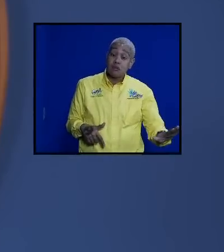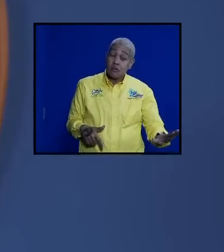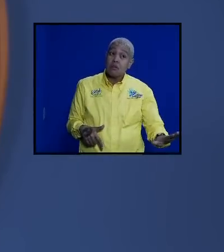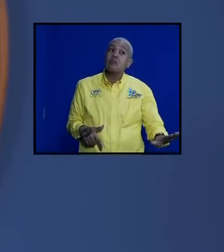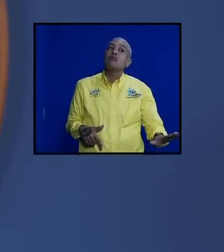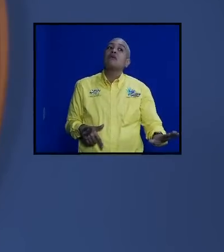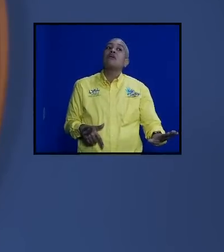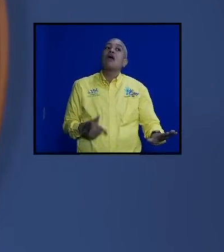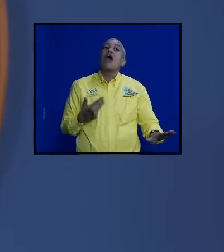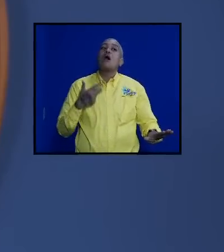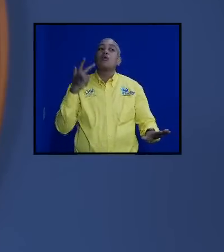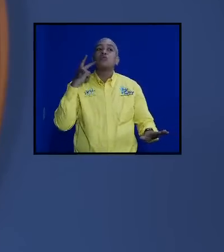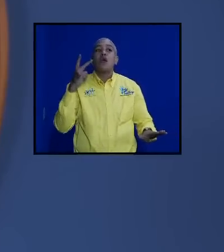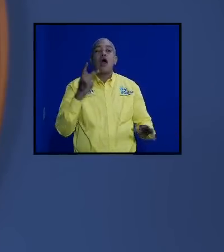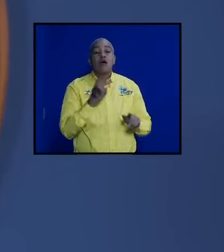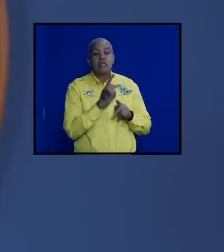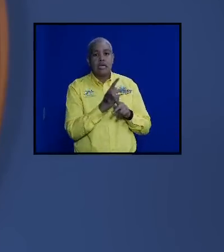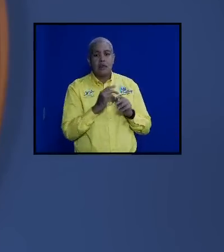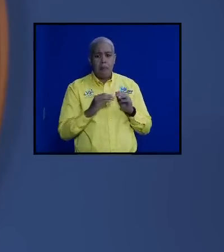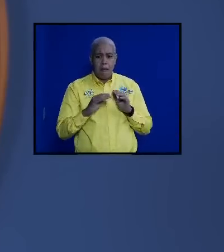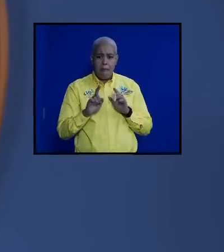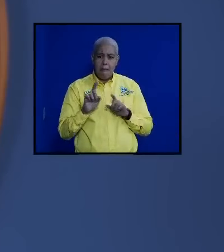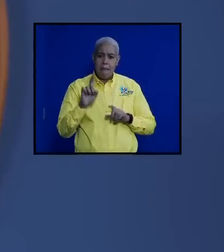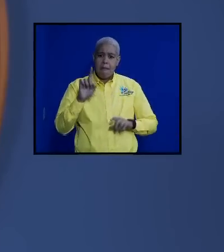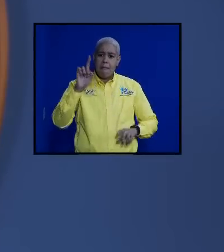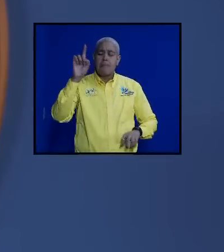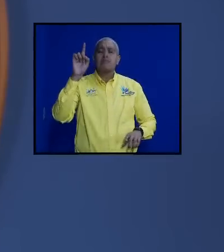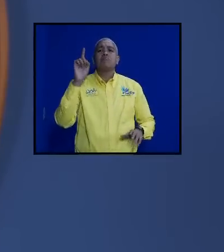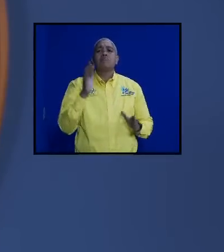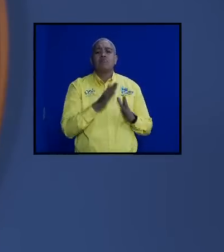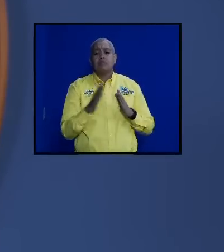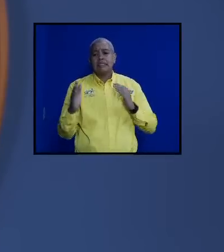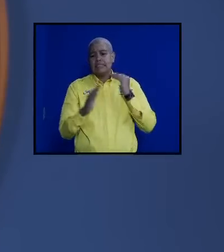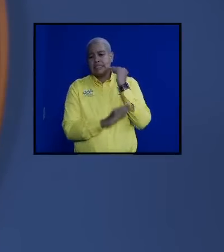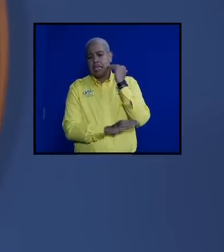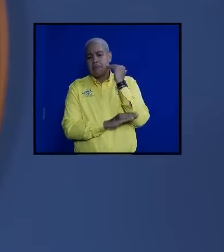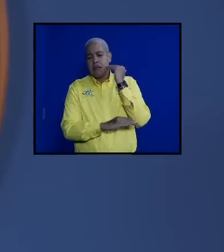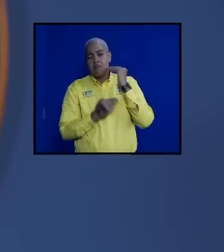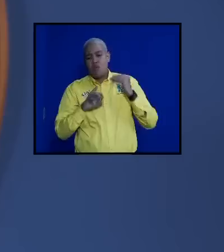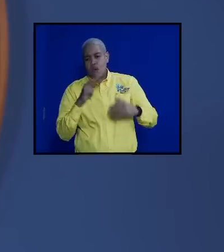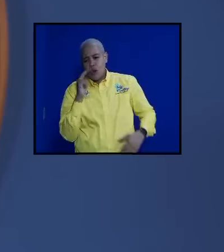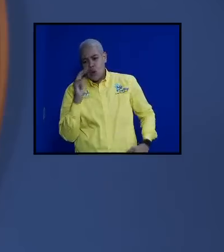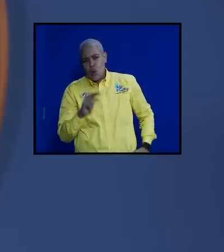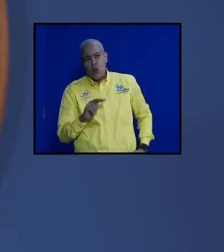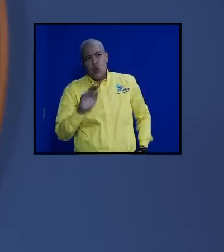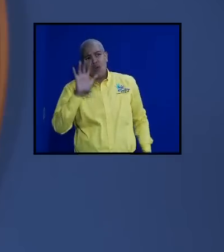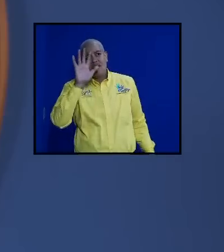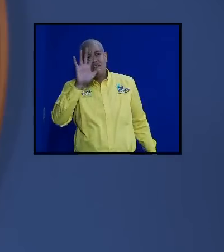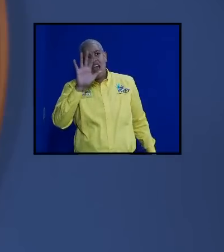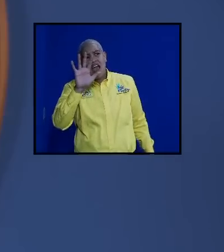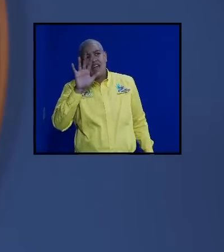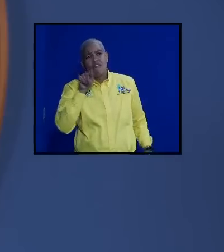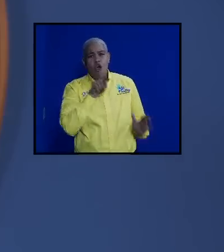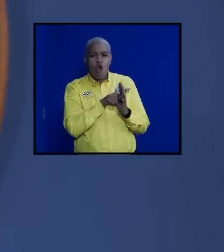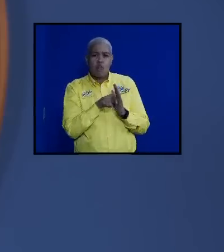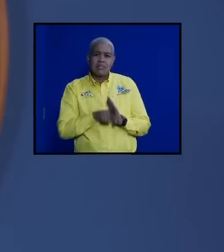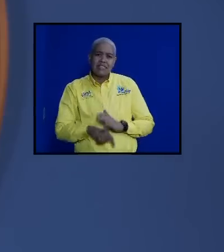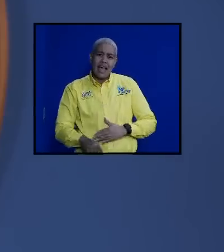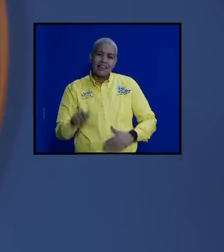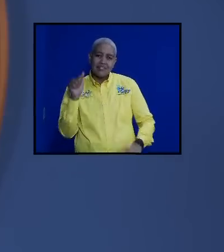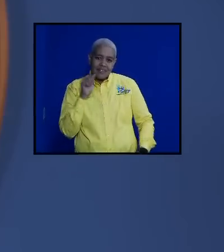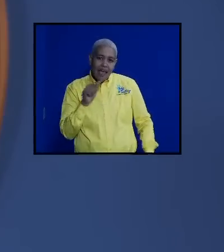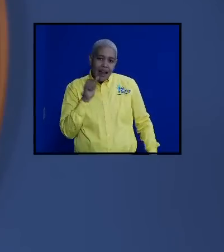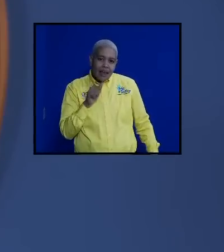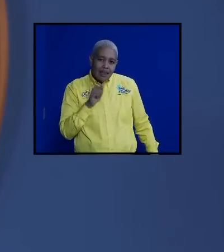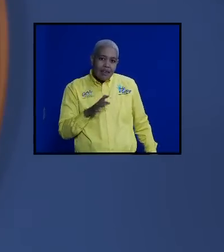And then we saw the trend continue up to, by the end of September, we were looking at 5 homicides a day, 5